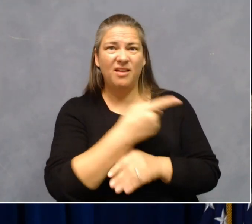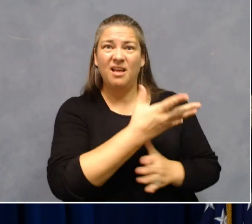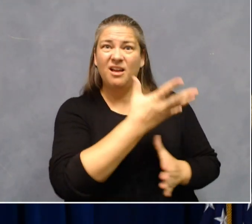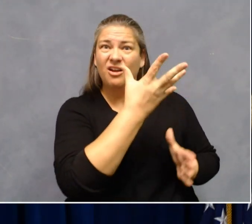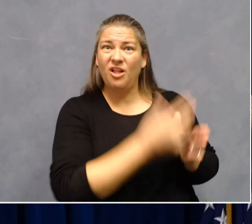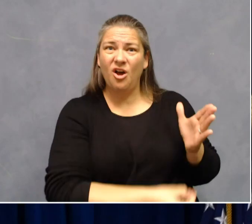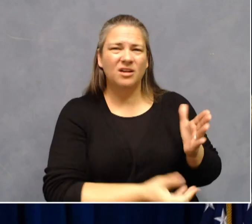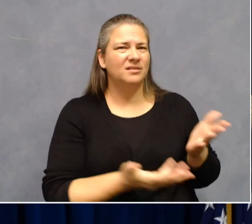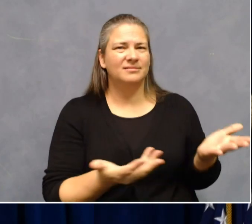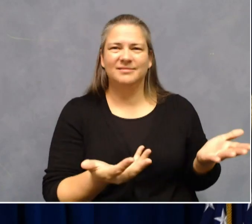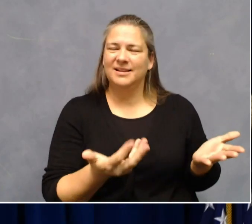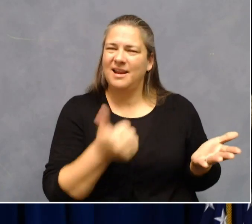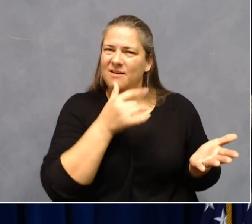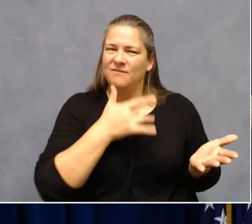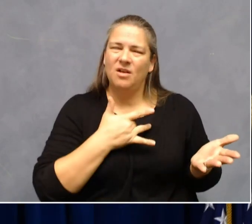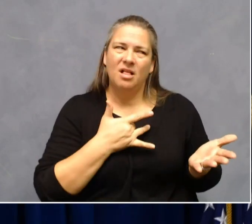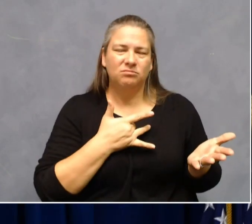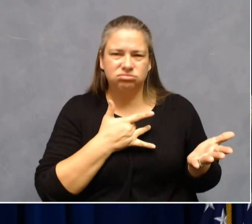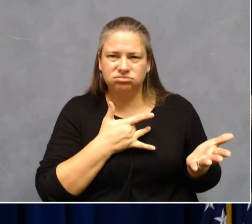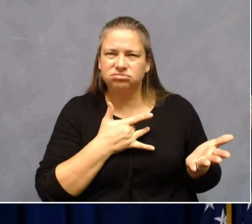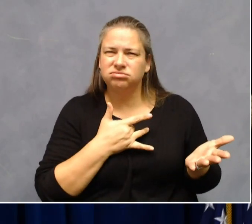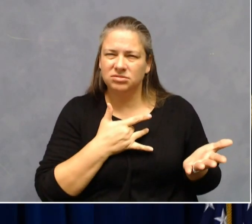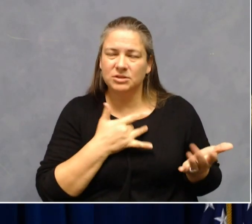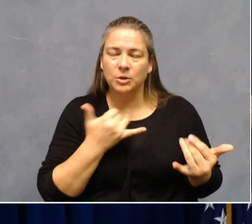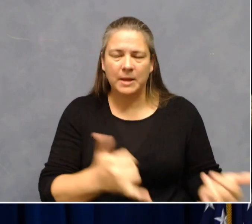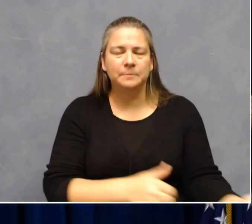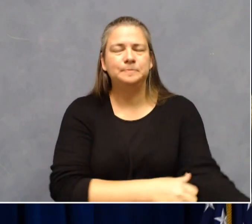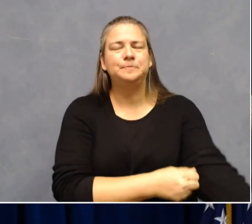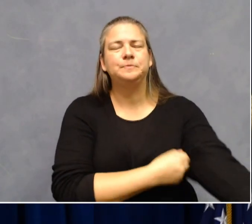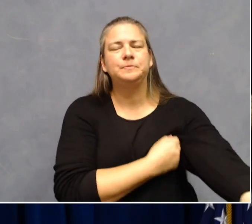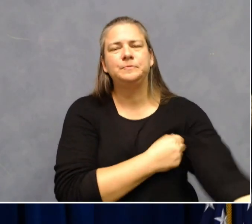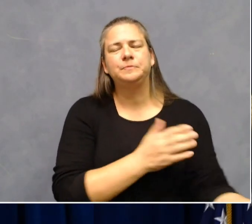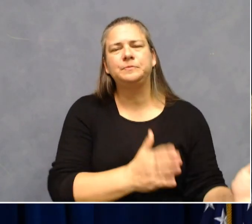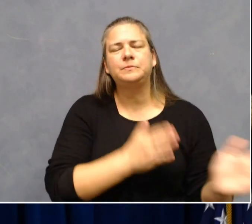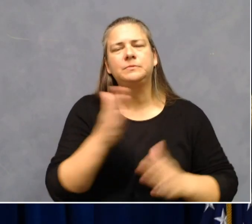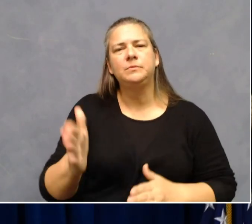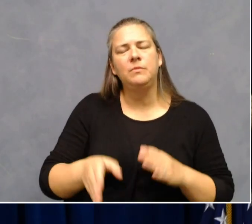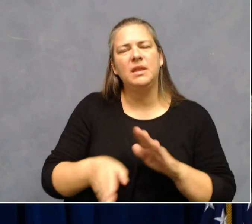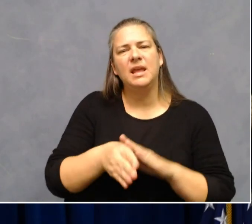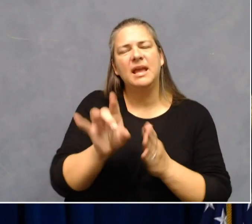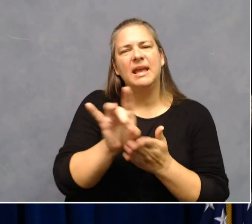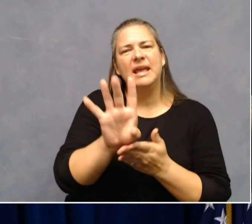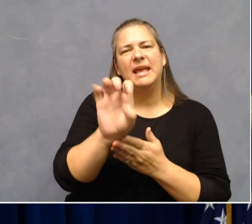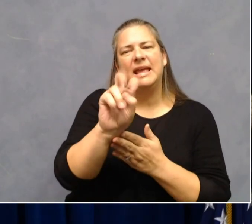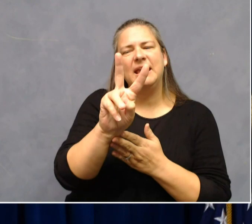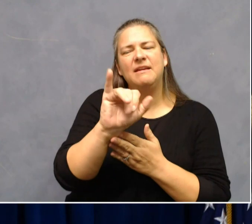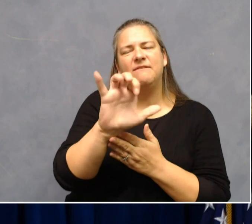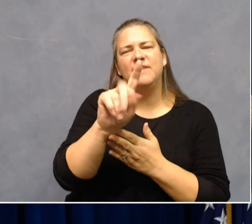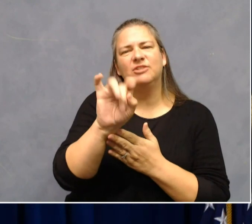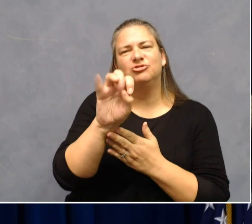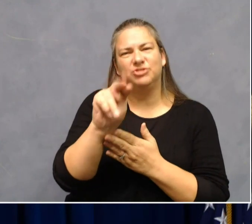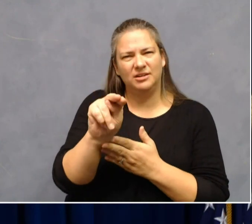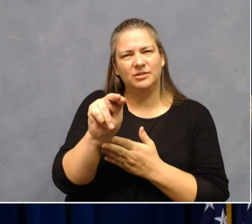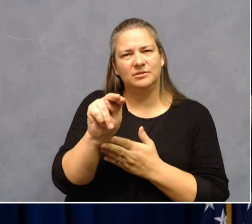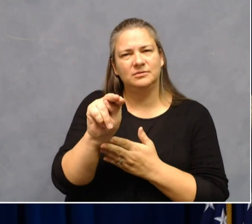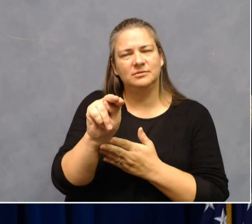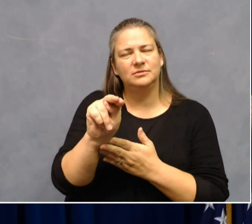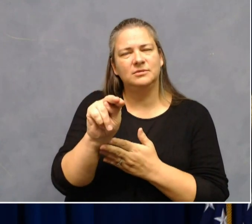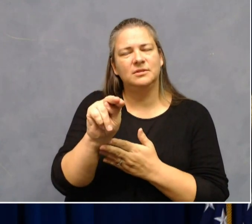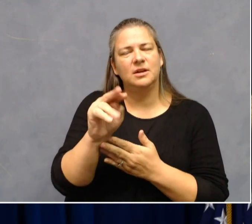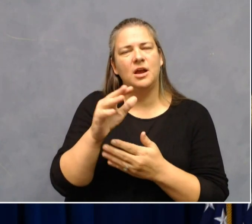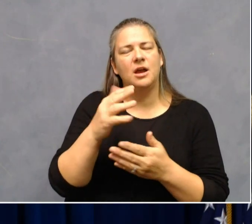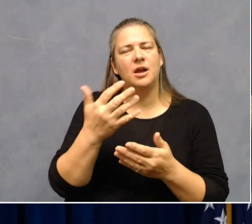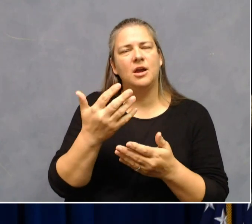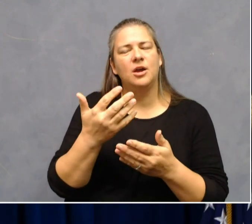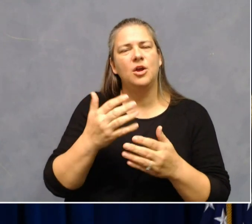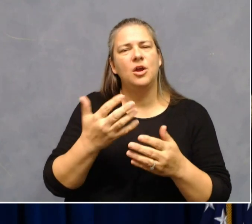Healthy at Home Eviction Relief Fund. So on August 24th, I issued an executive order to provide protections and clarity on